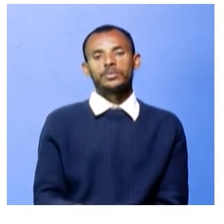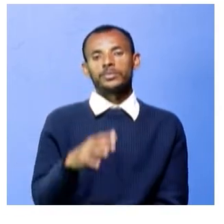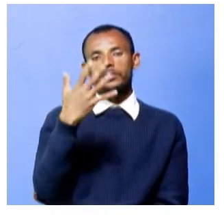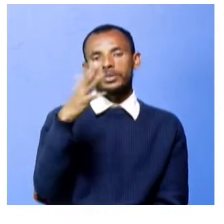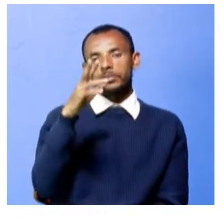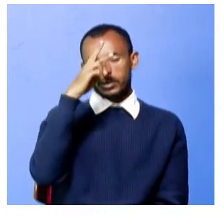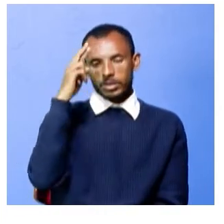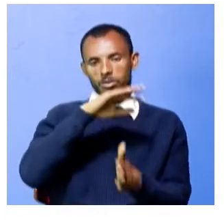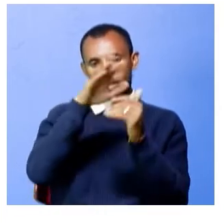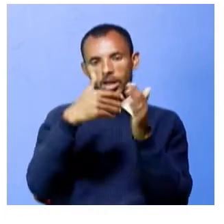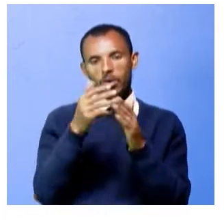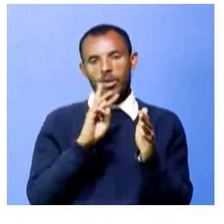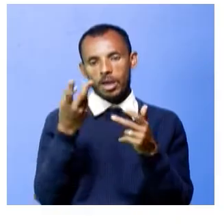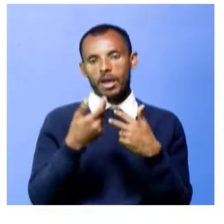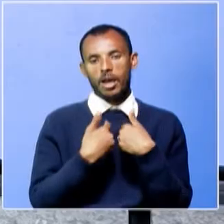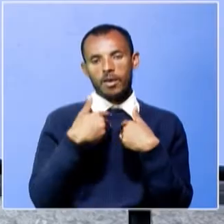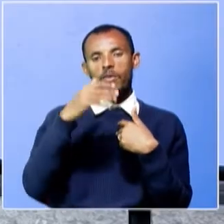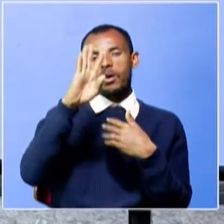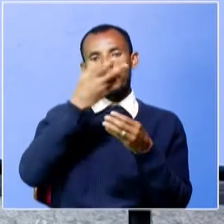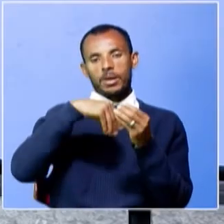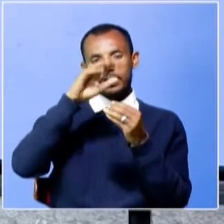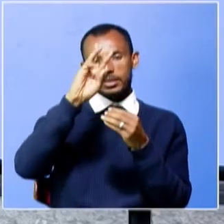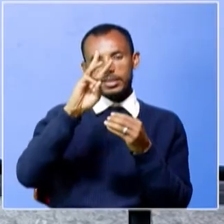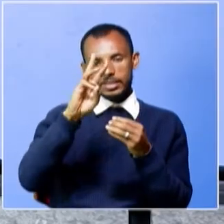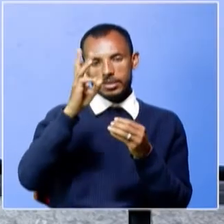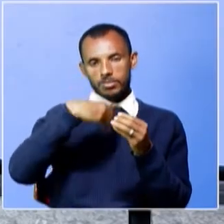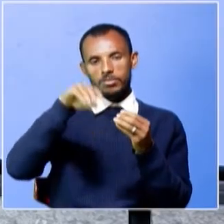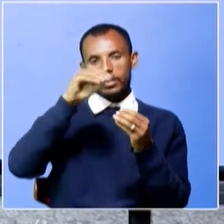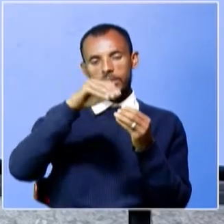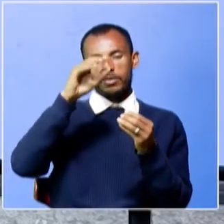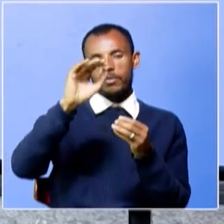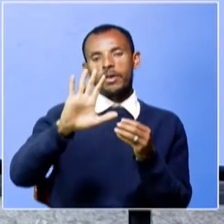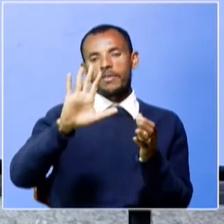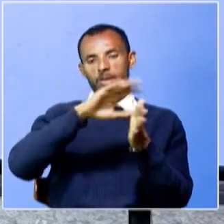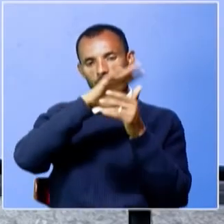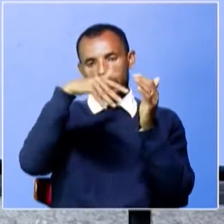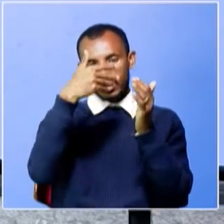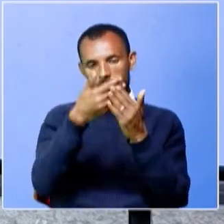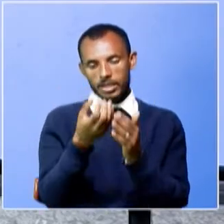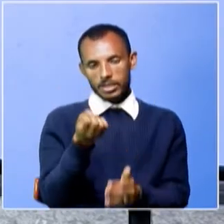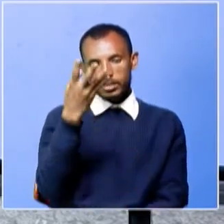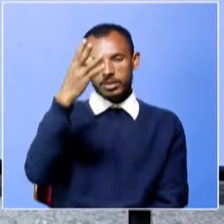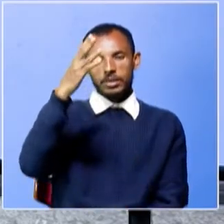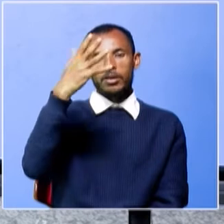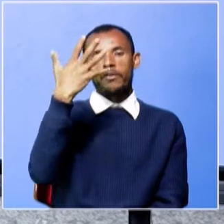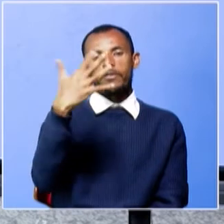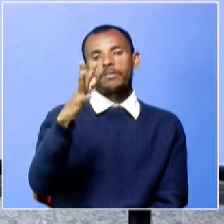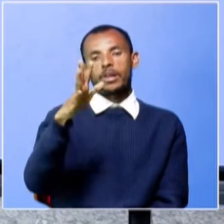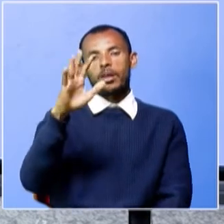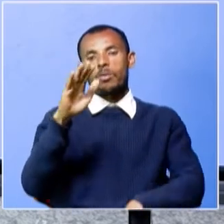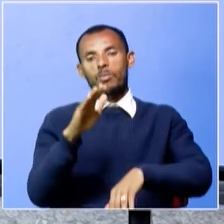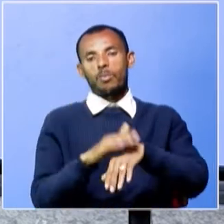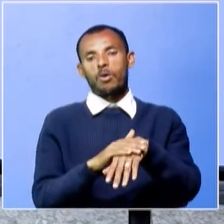15, because totally we do have 4 plus 6 plus 5. The sum of these 3